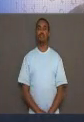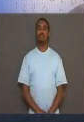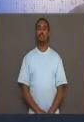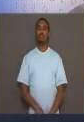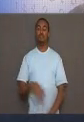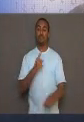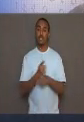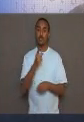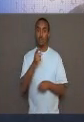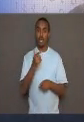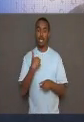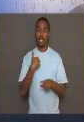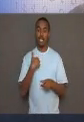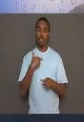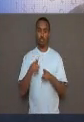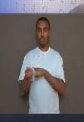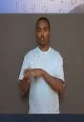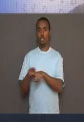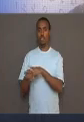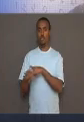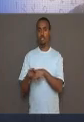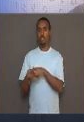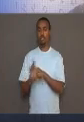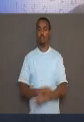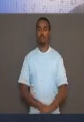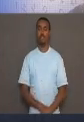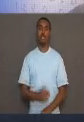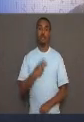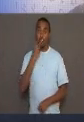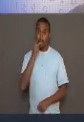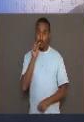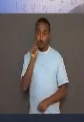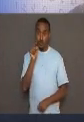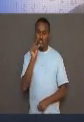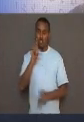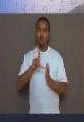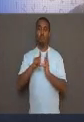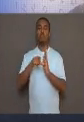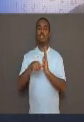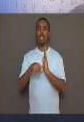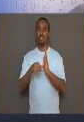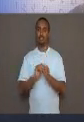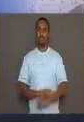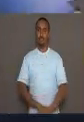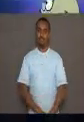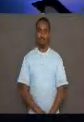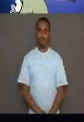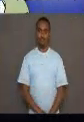Make sure you are in agreement, students. I will see you in a few minutes.